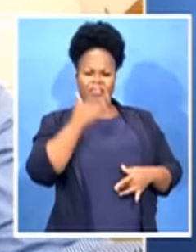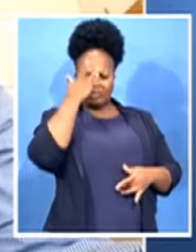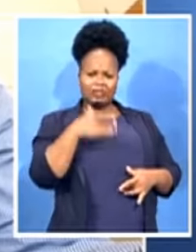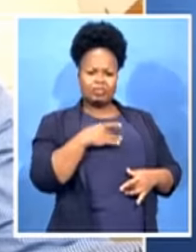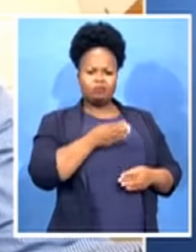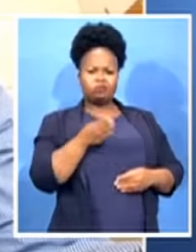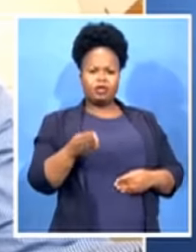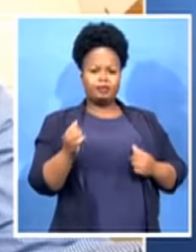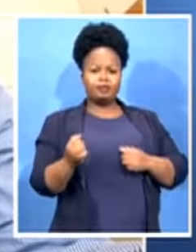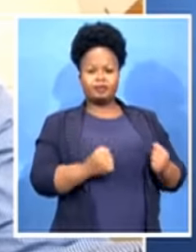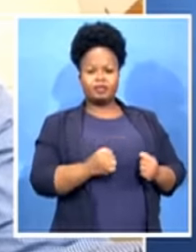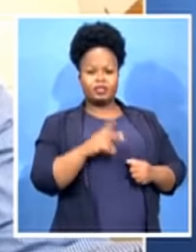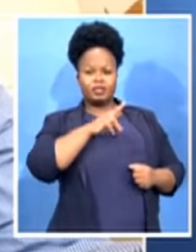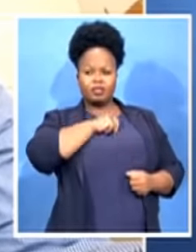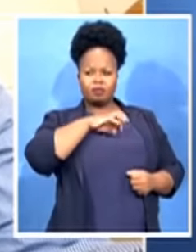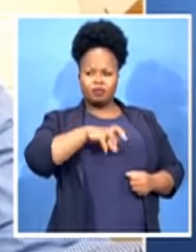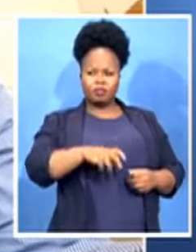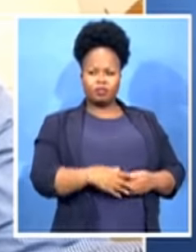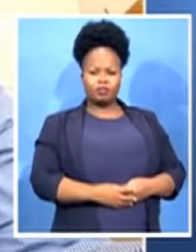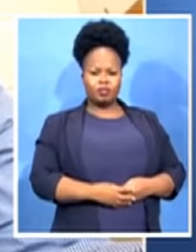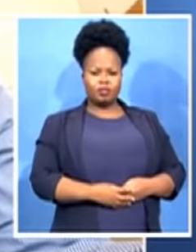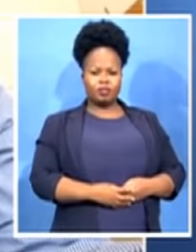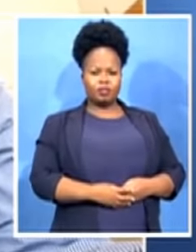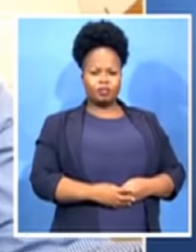now surpassed the Western Cape?